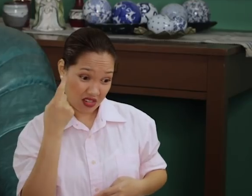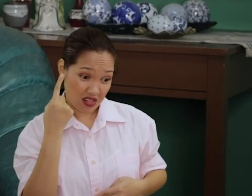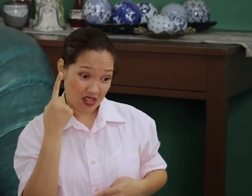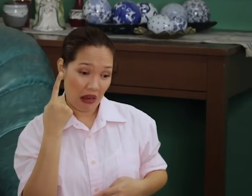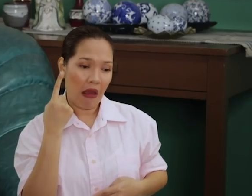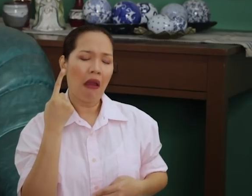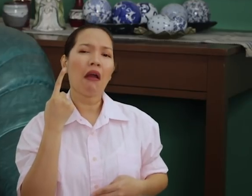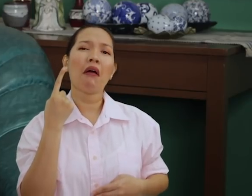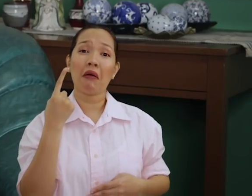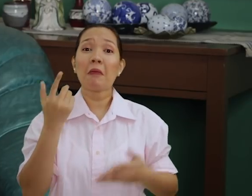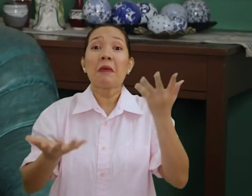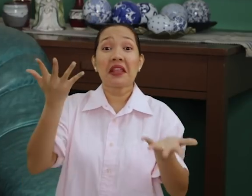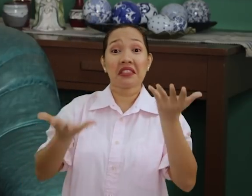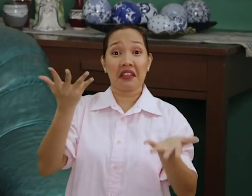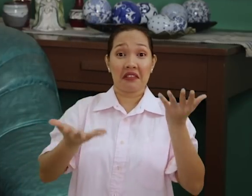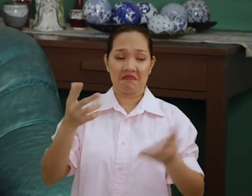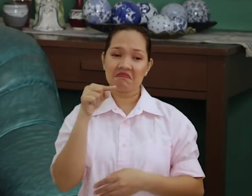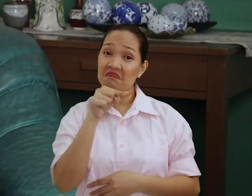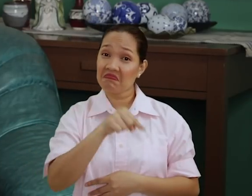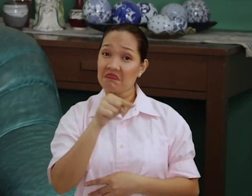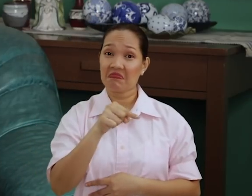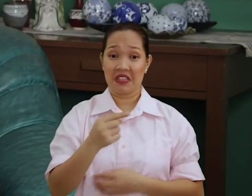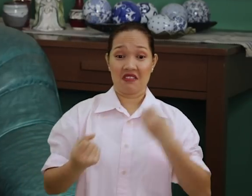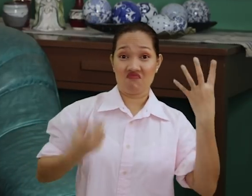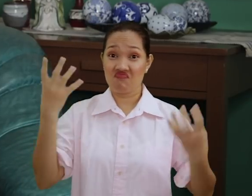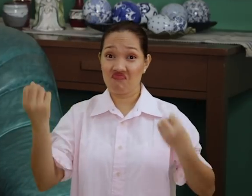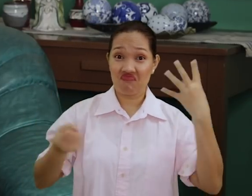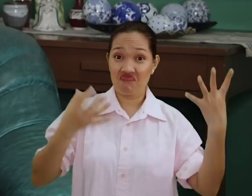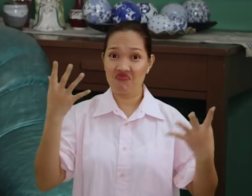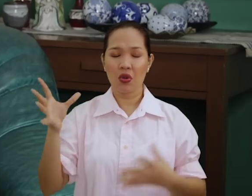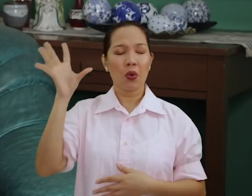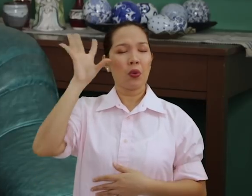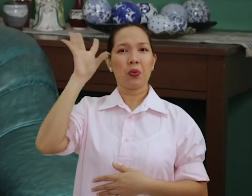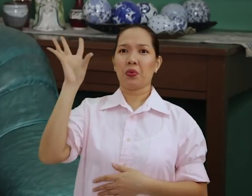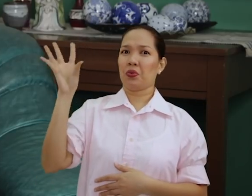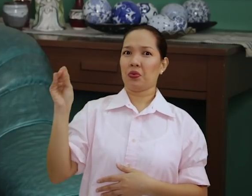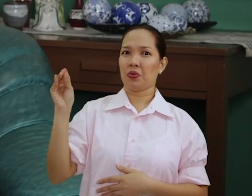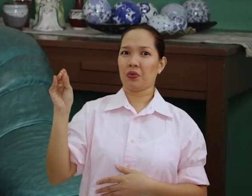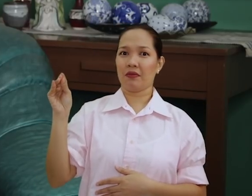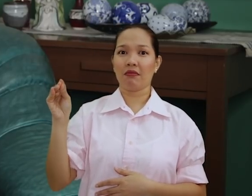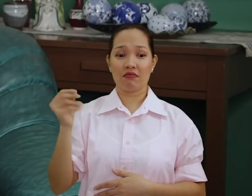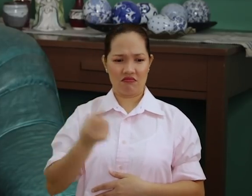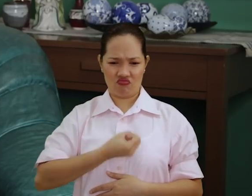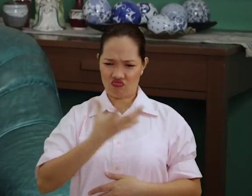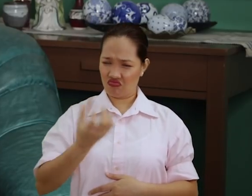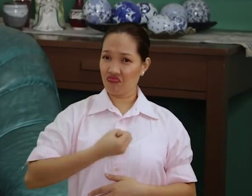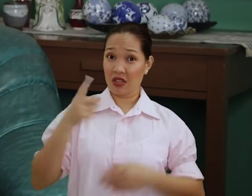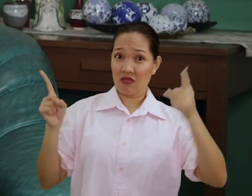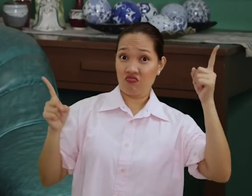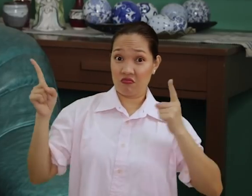time to a person whose language is different, whose tongue is different, not of